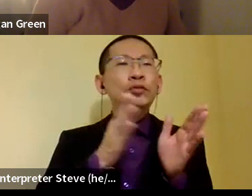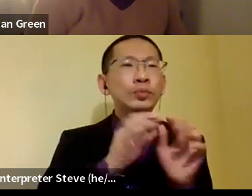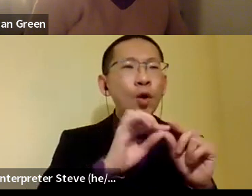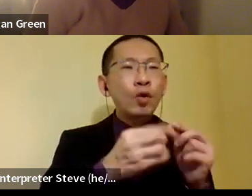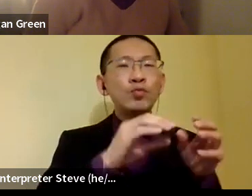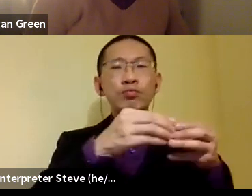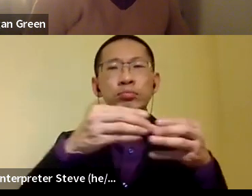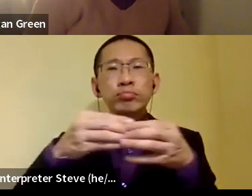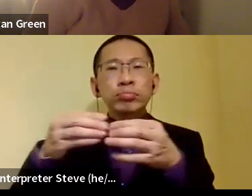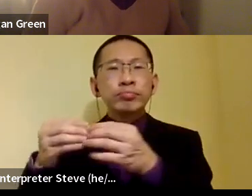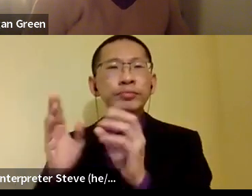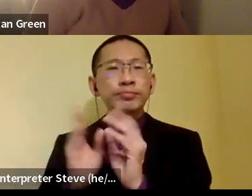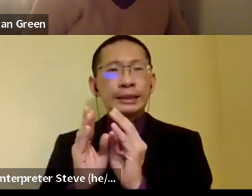groups.